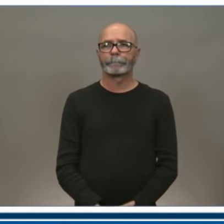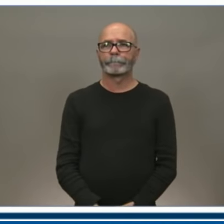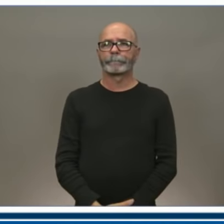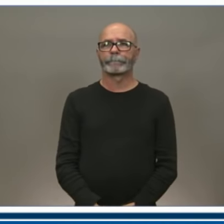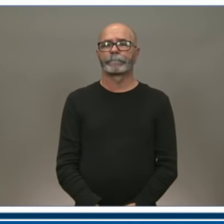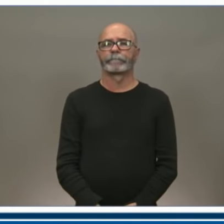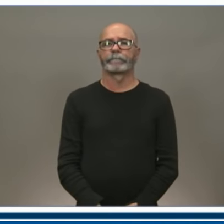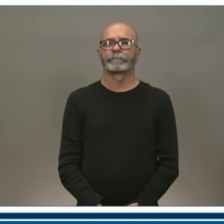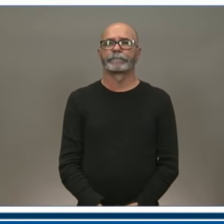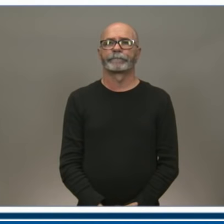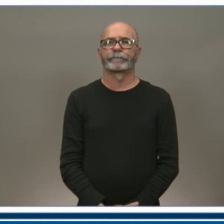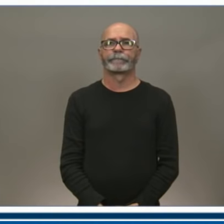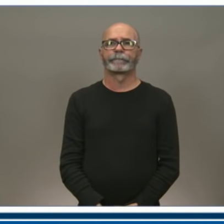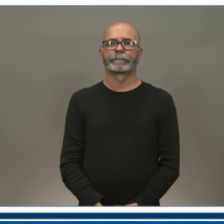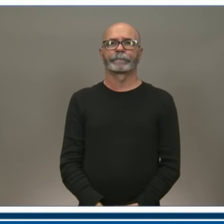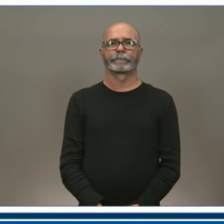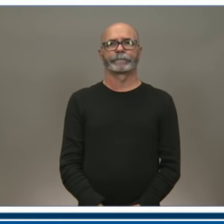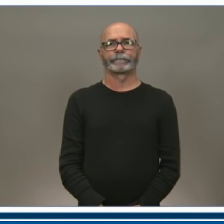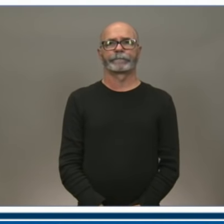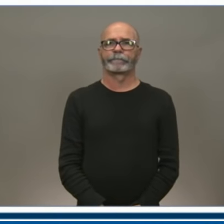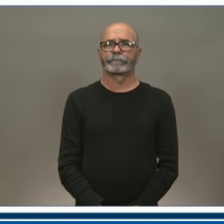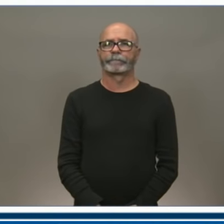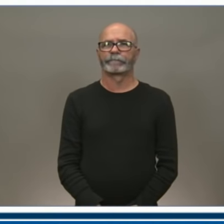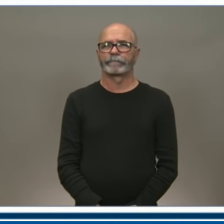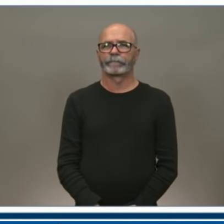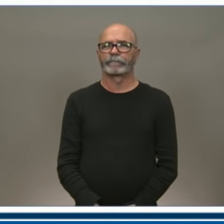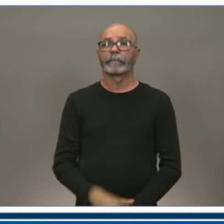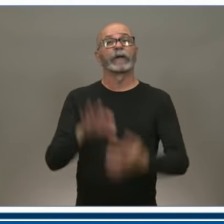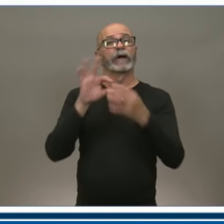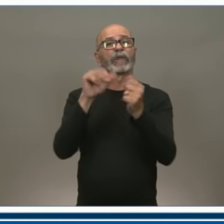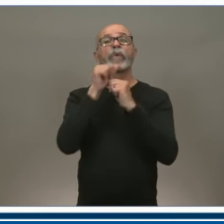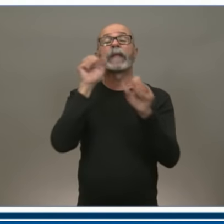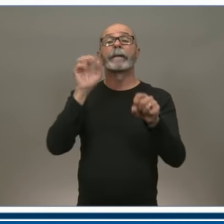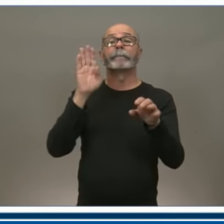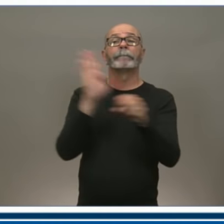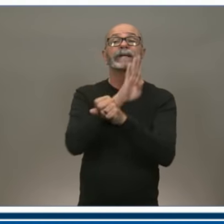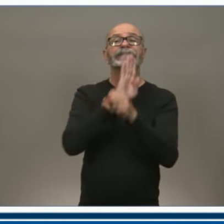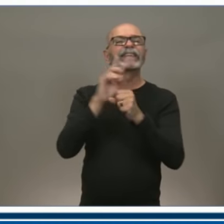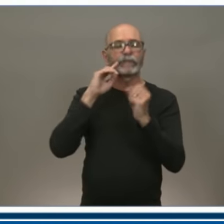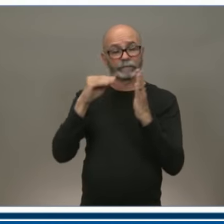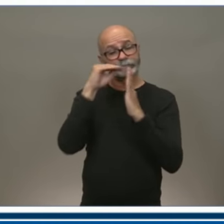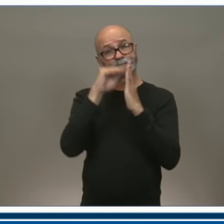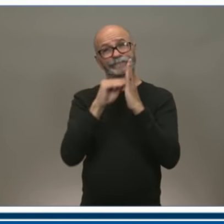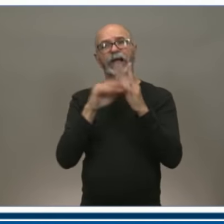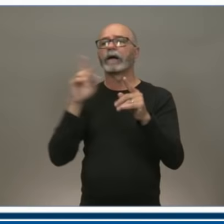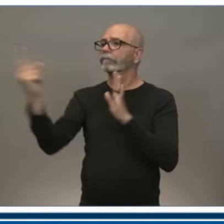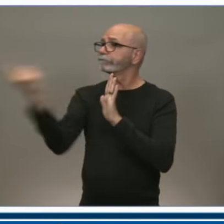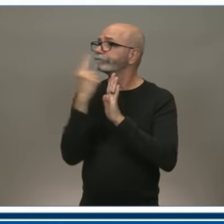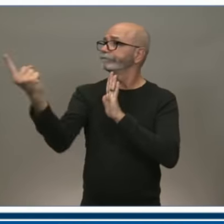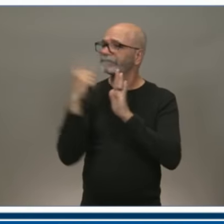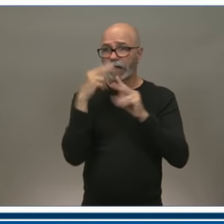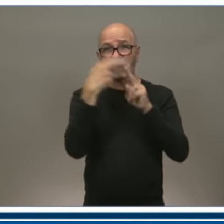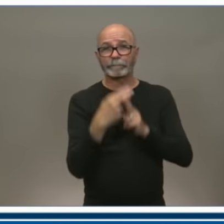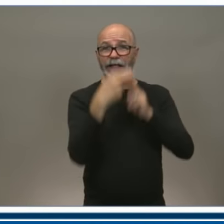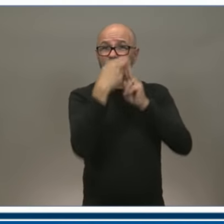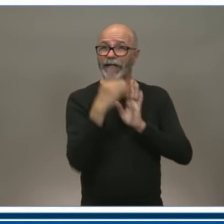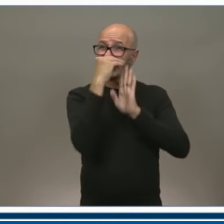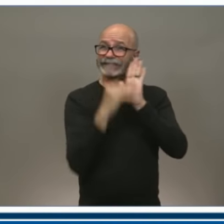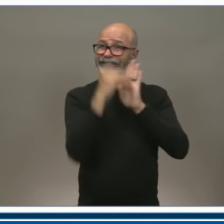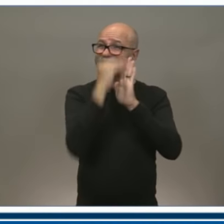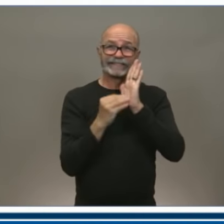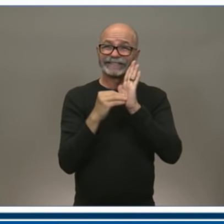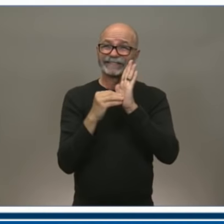tracing, taking people's contact information. I was just wondering, are they liable if they fail to provide that information